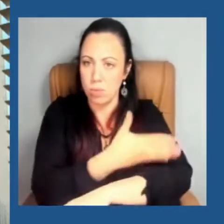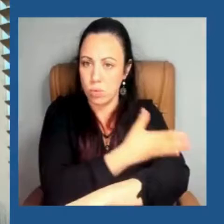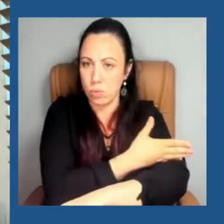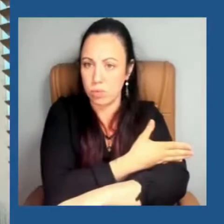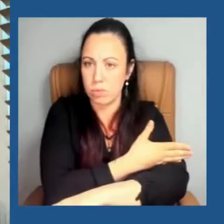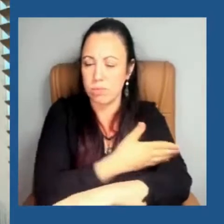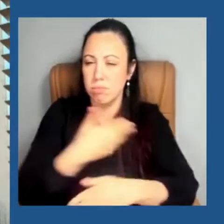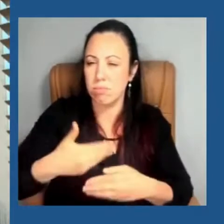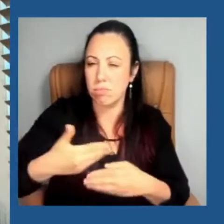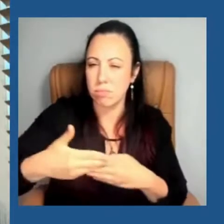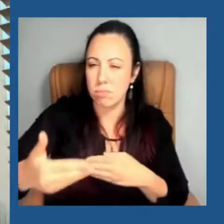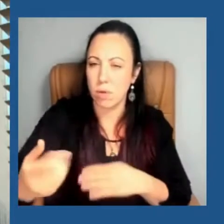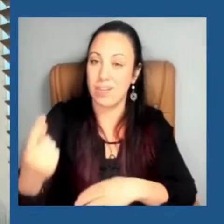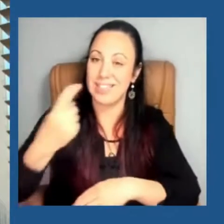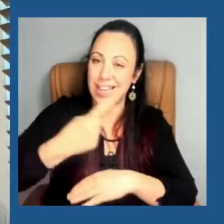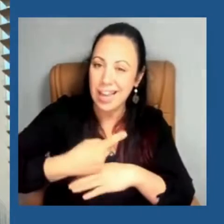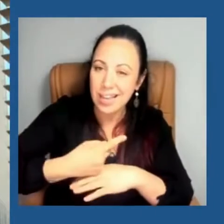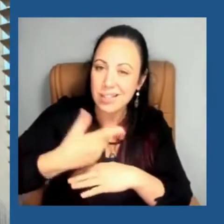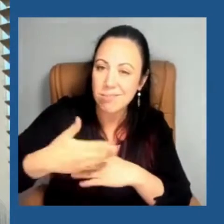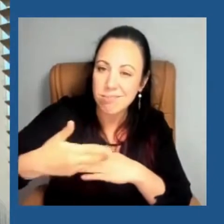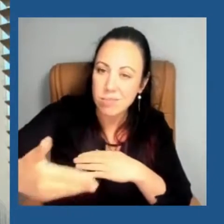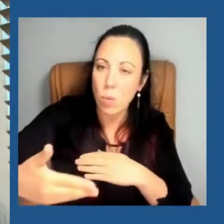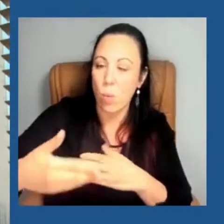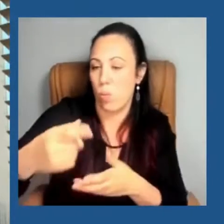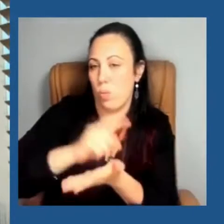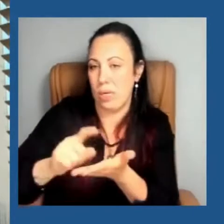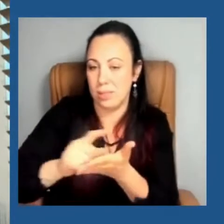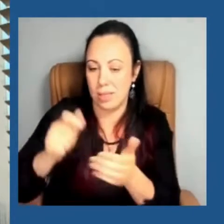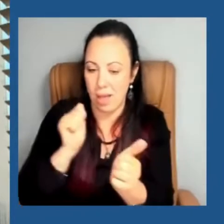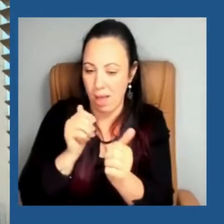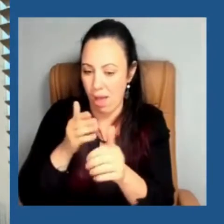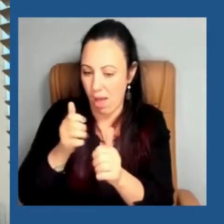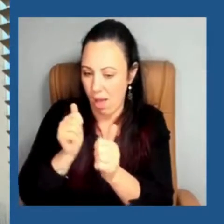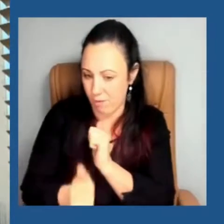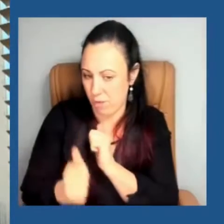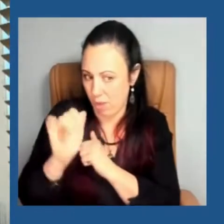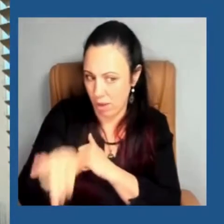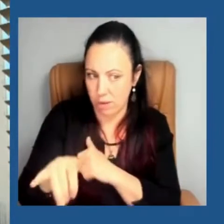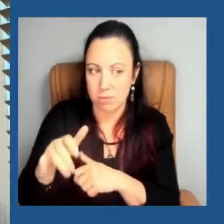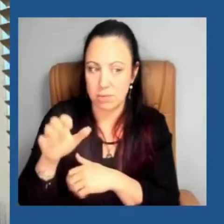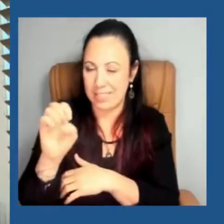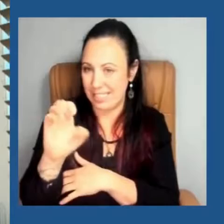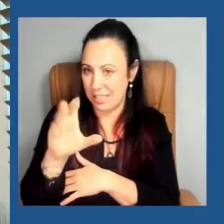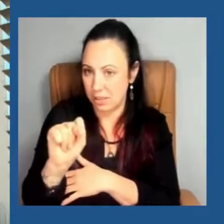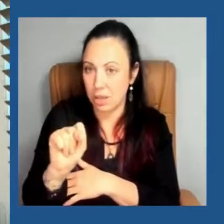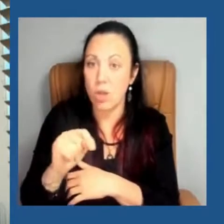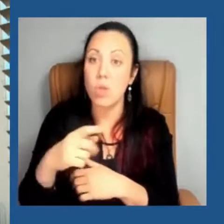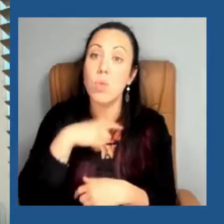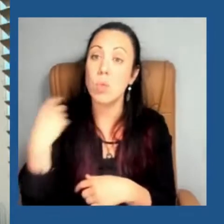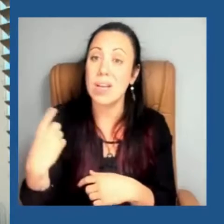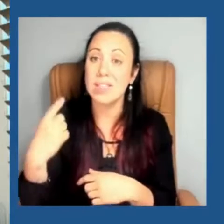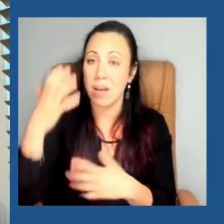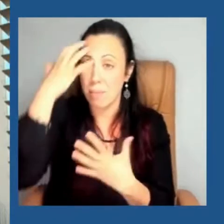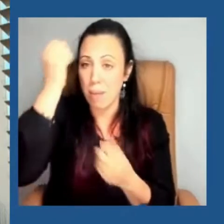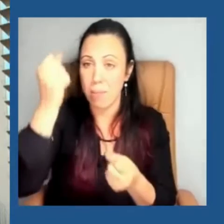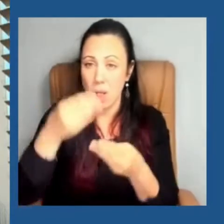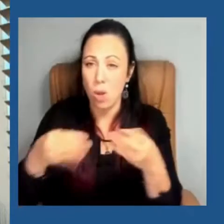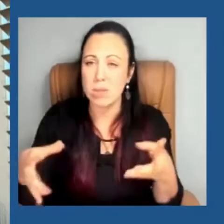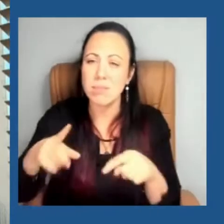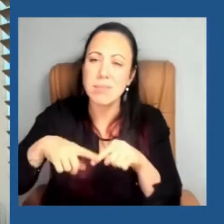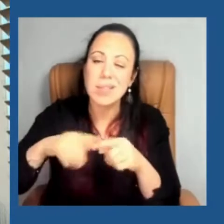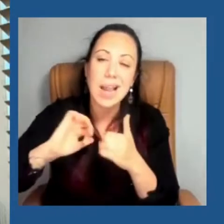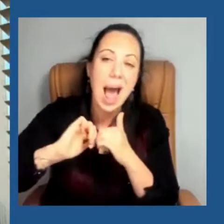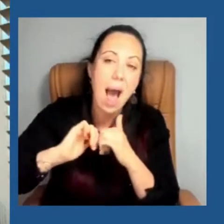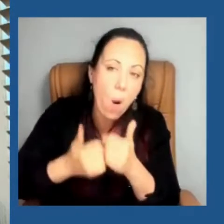days and weeks following the end of the ECT course. The risk of memory loss is affected by how the ECT procedure is